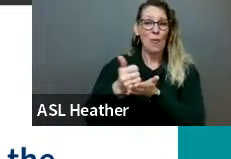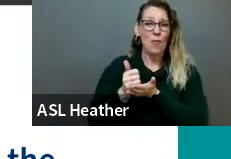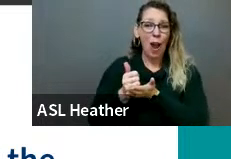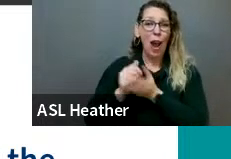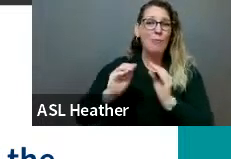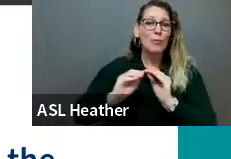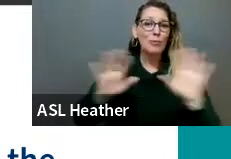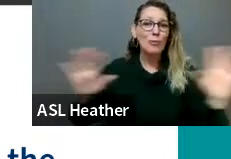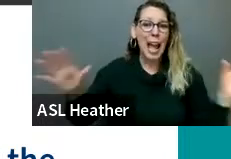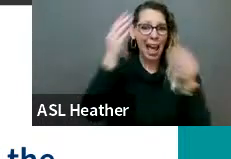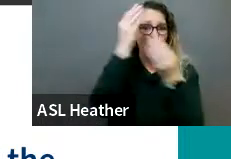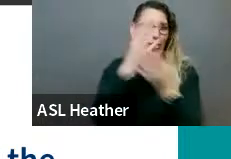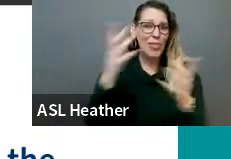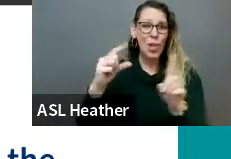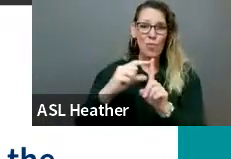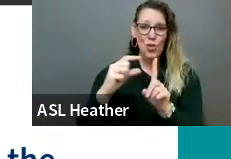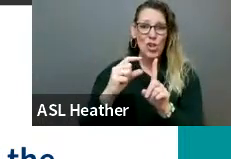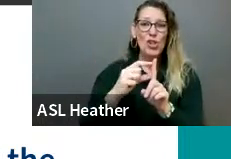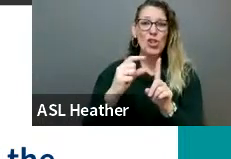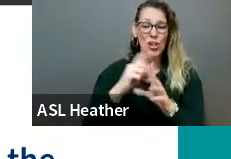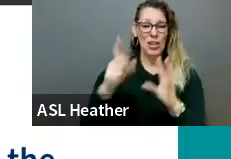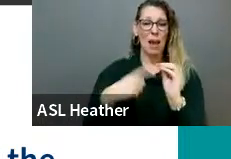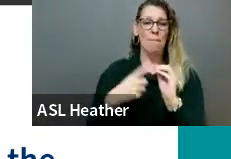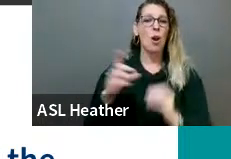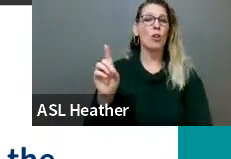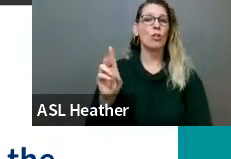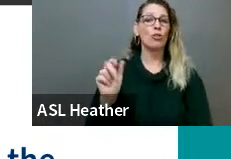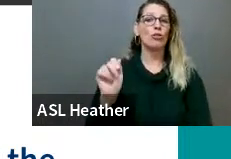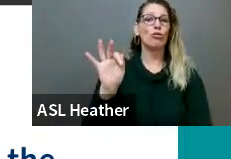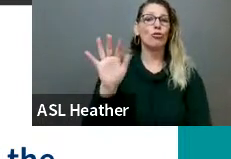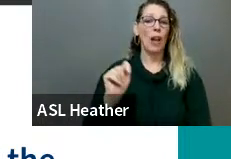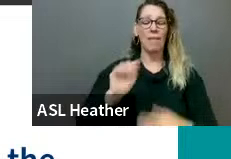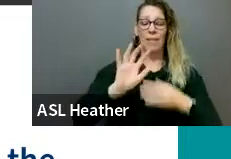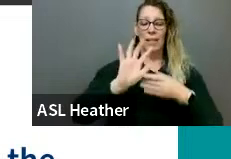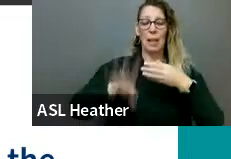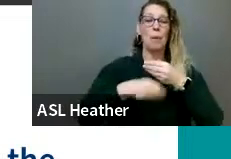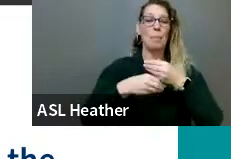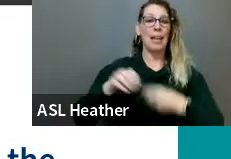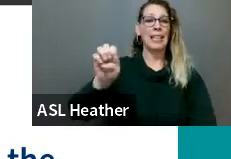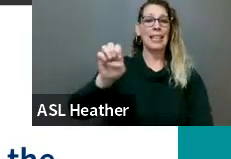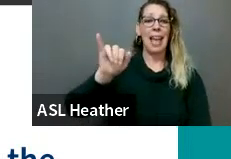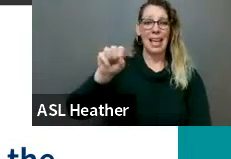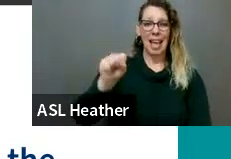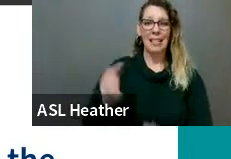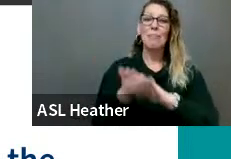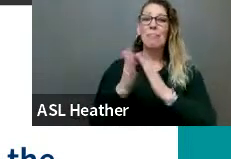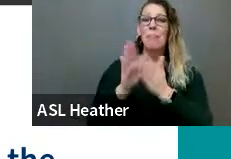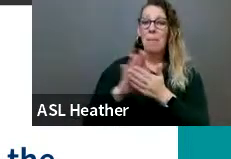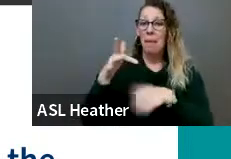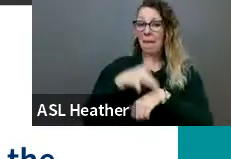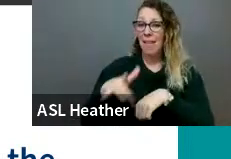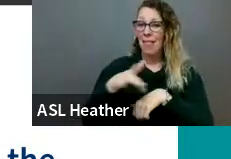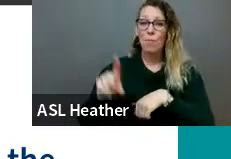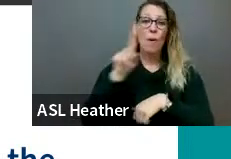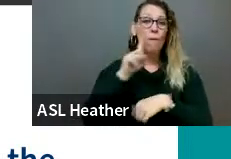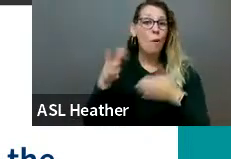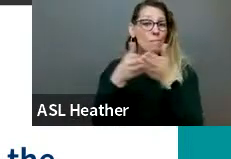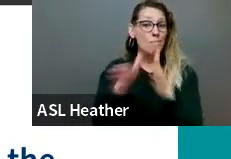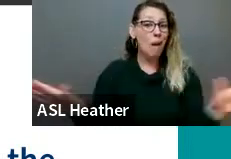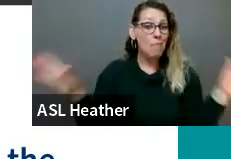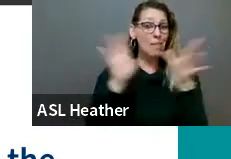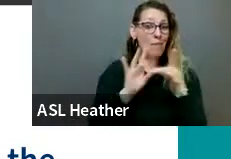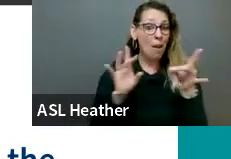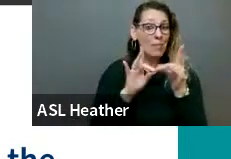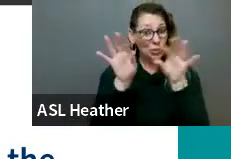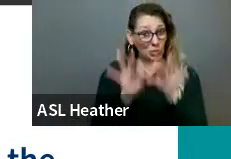the word with respective communities about the draft supplemental EIS becoming available for public comment and the importance of